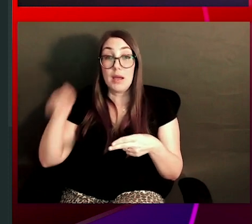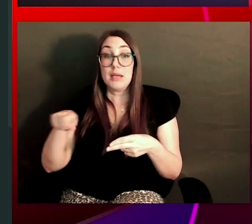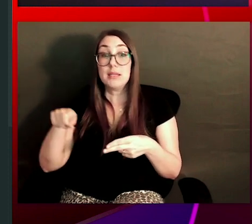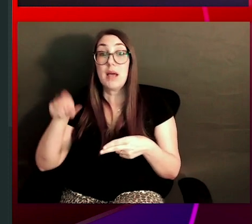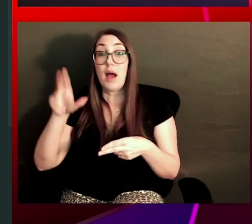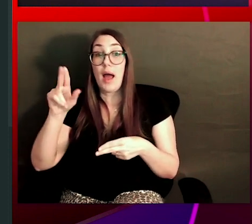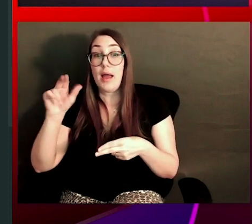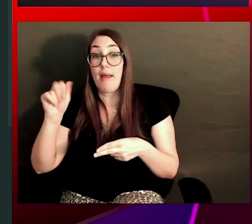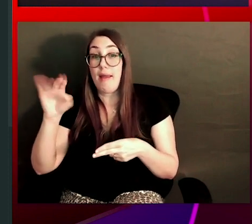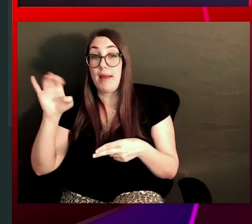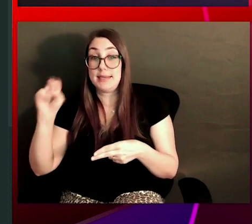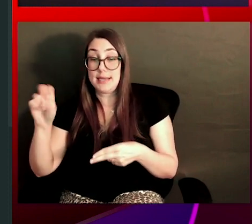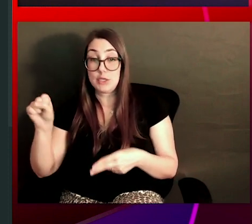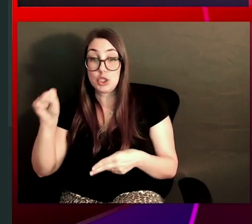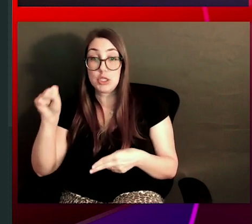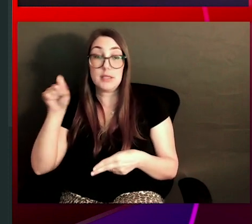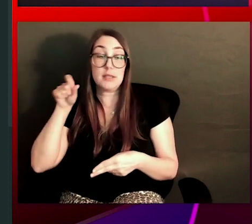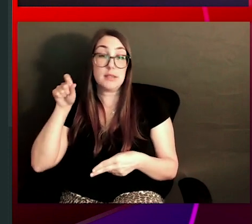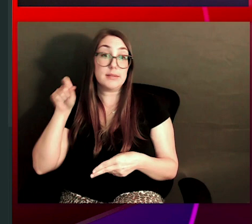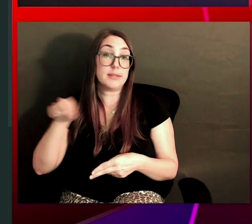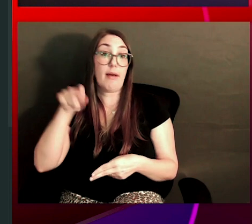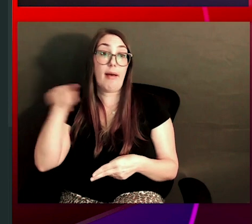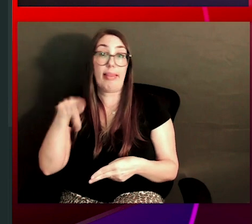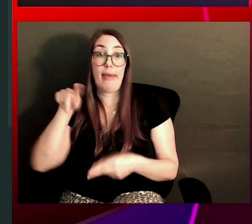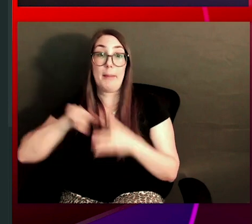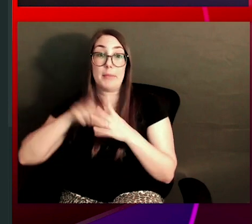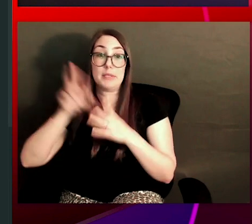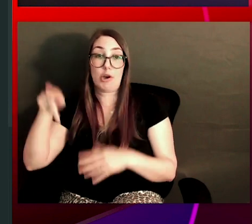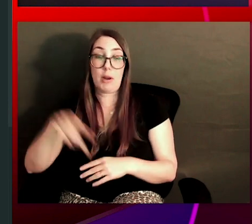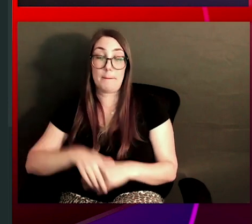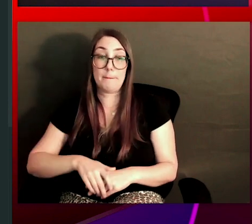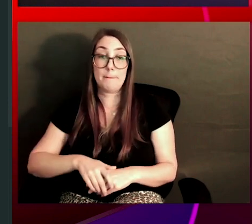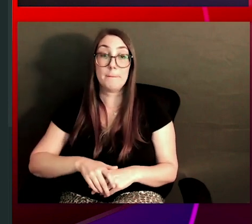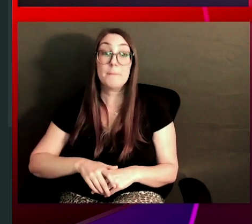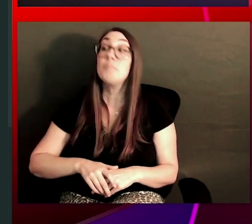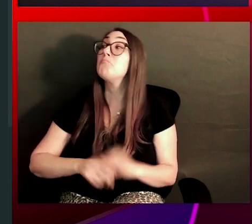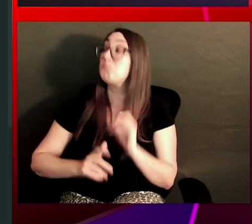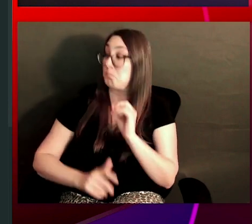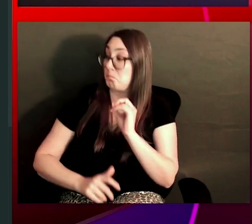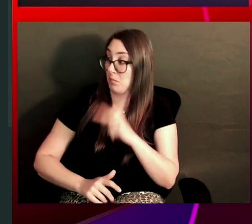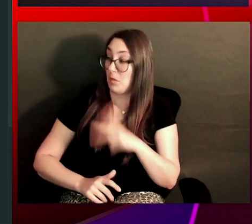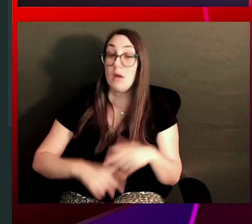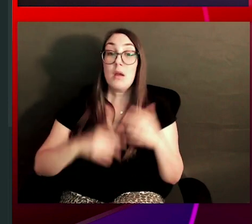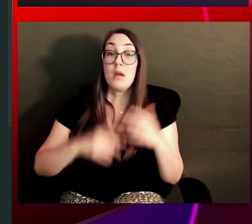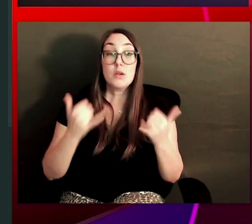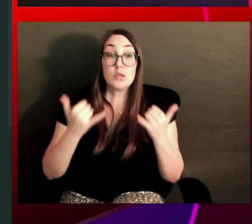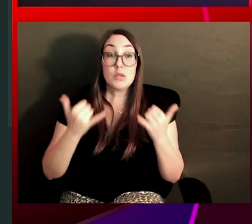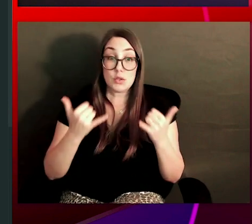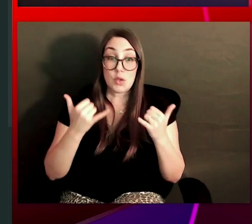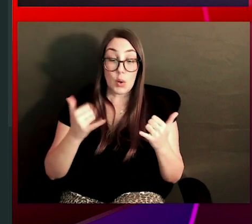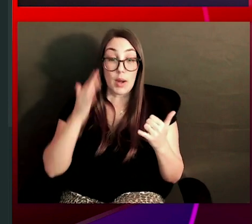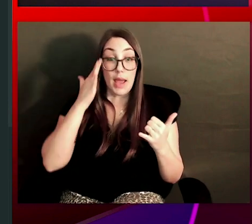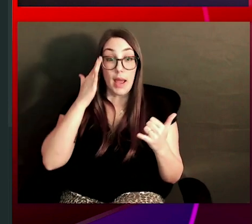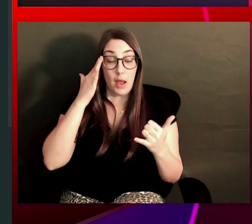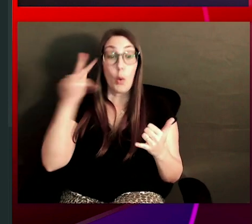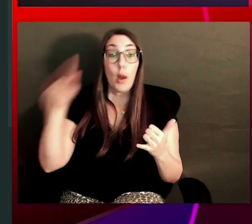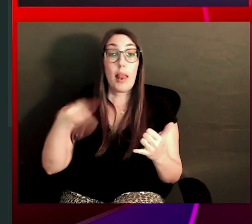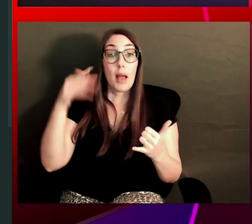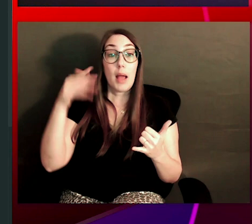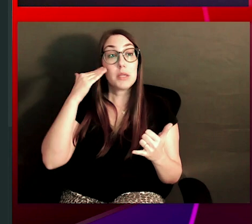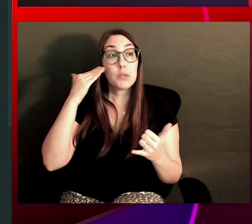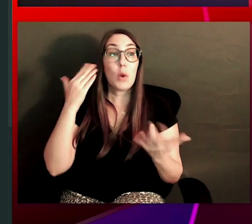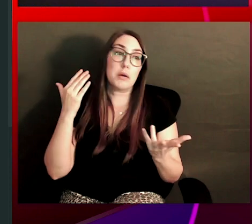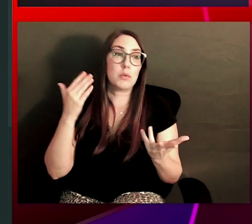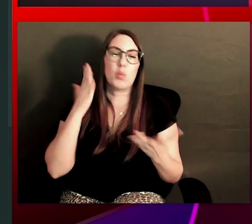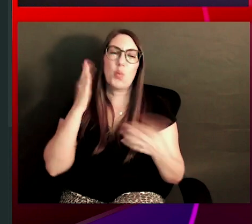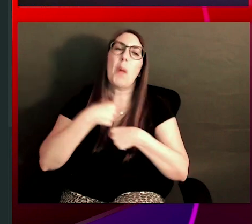Amazon.lambda.annotations. And it's a Lambda startup. Okay. Right? So now that our .NET runtime on Lambda is aware, well, it's going to be generated